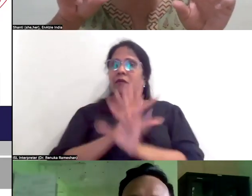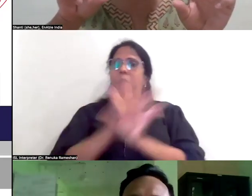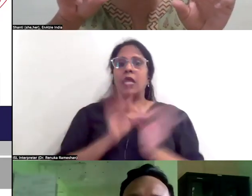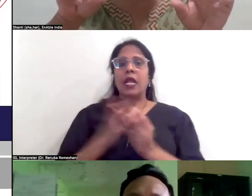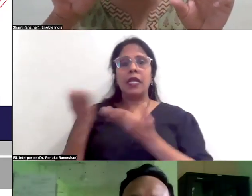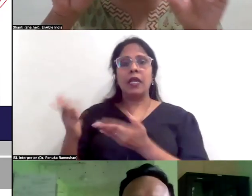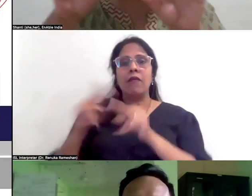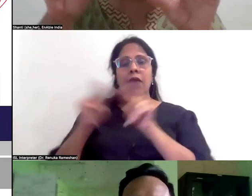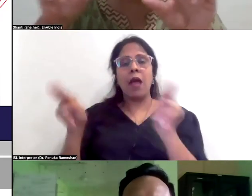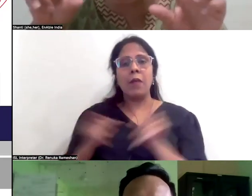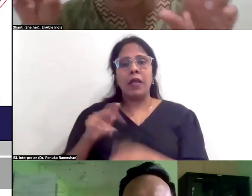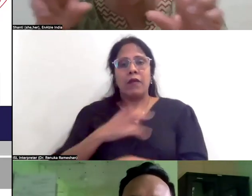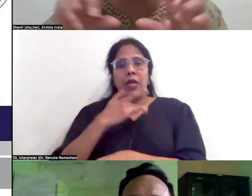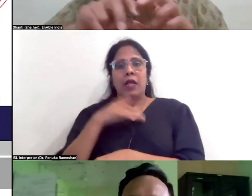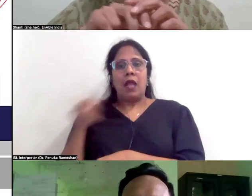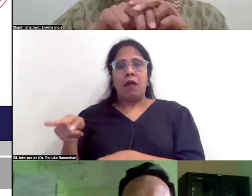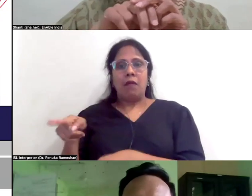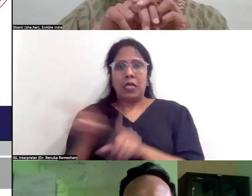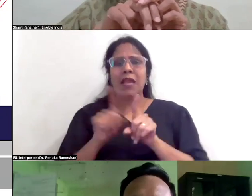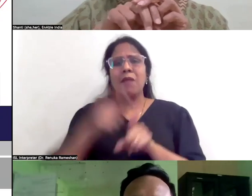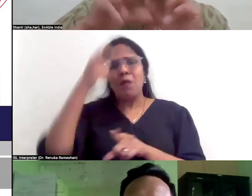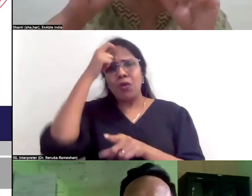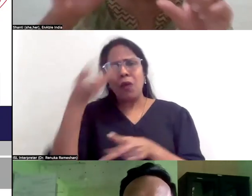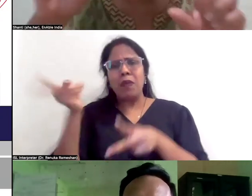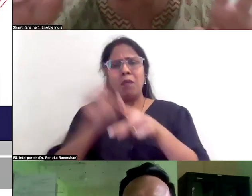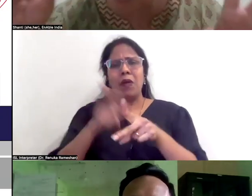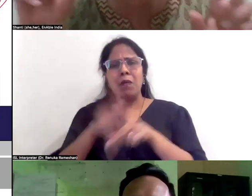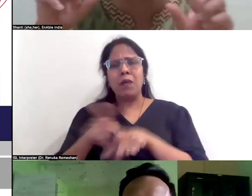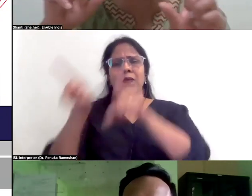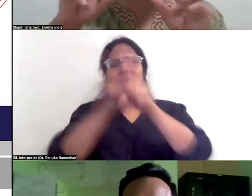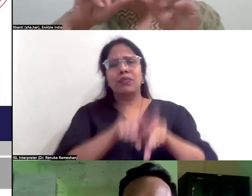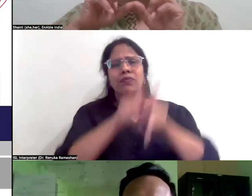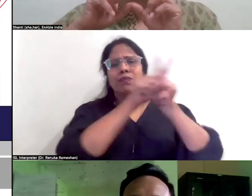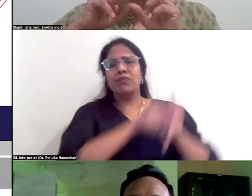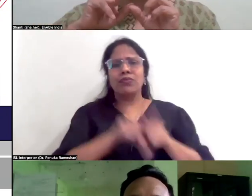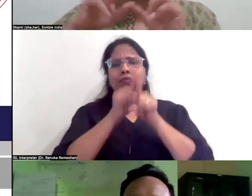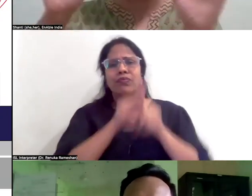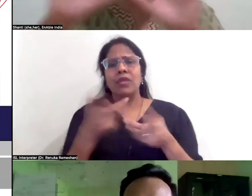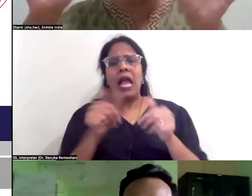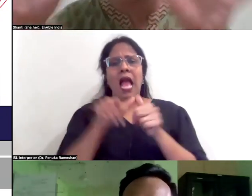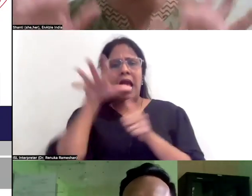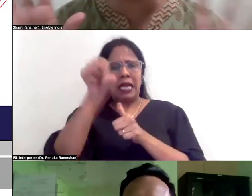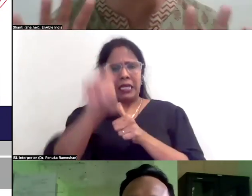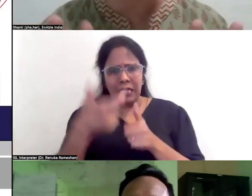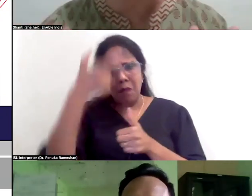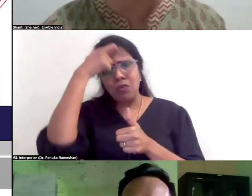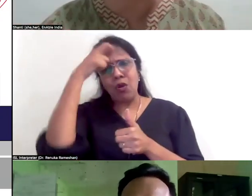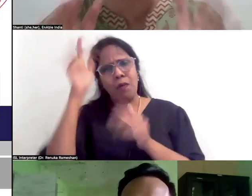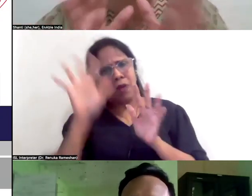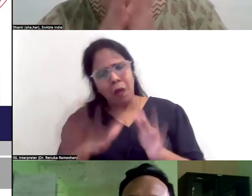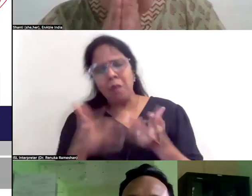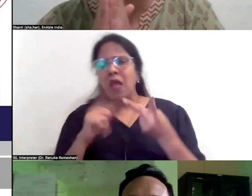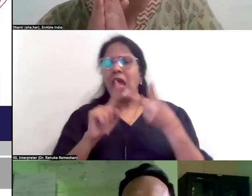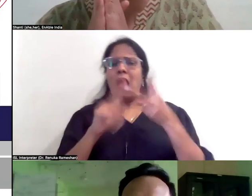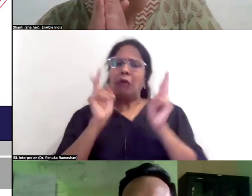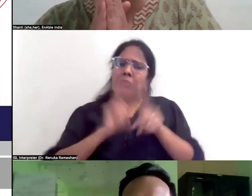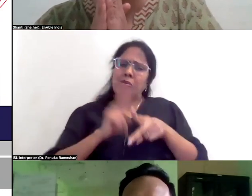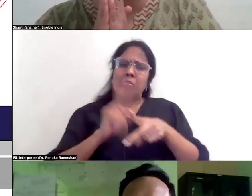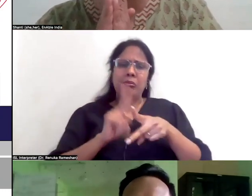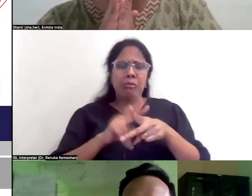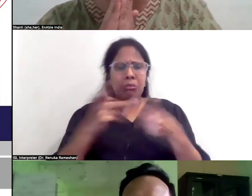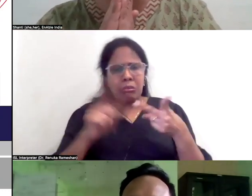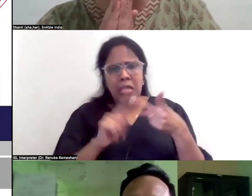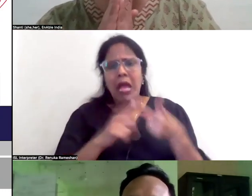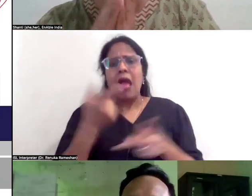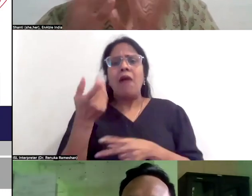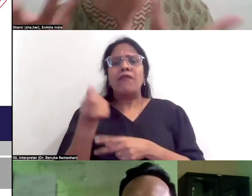family. That accessible travel problem will still be there. Finance problem will still be there. Nothing has gone away, by the way. This is the interesting part. I was just